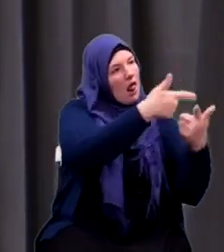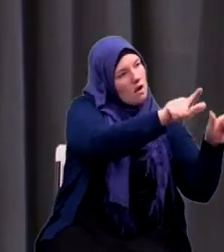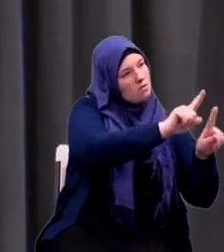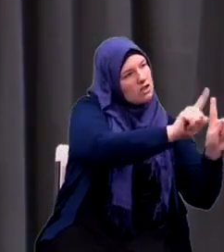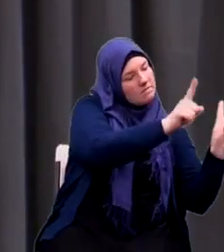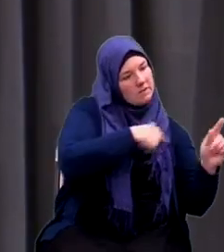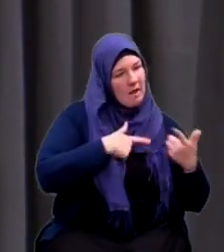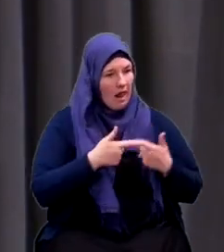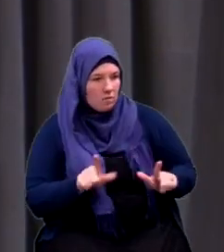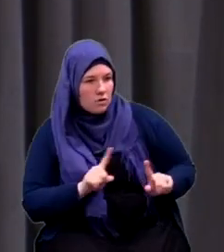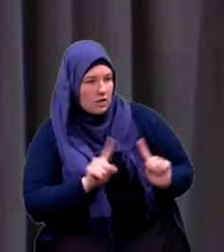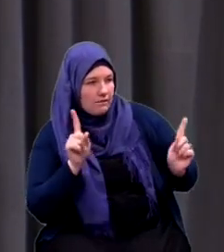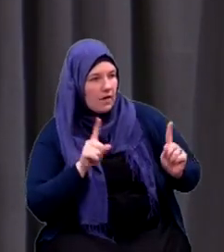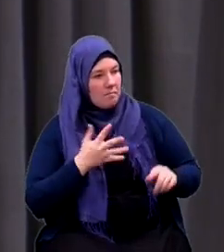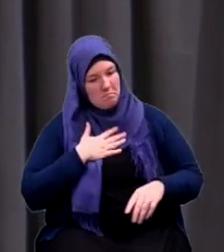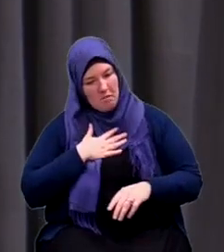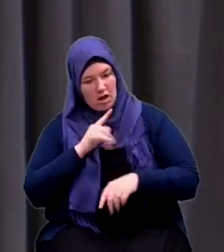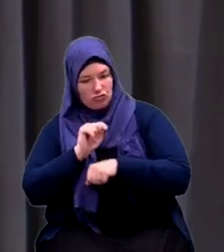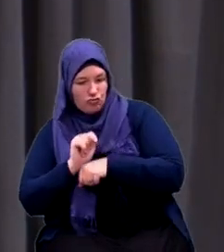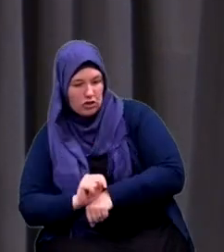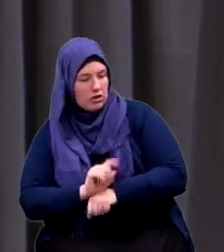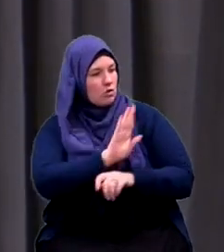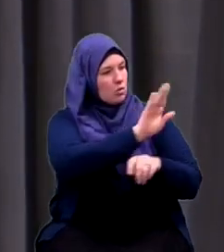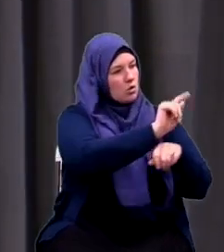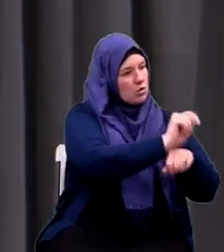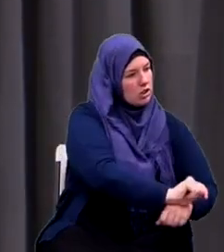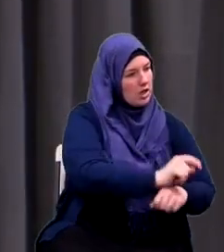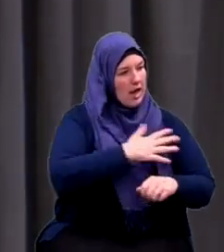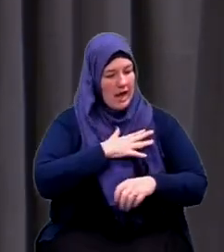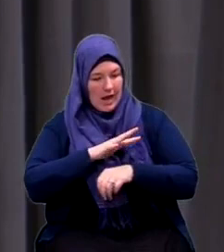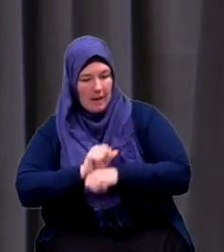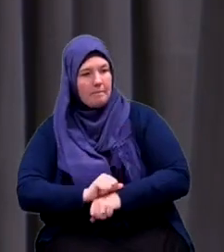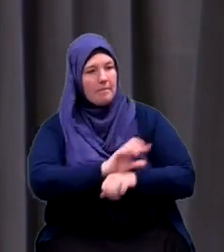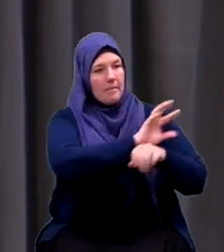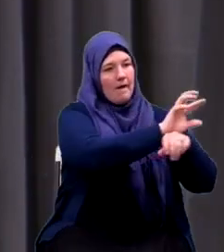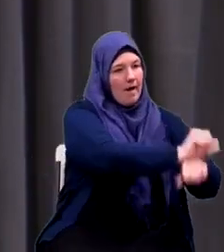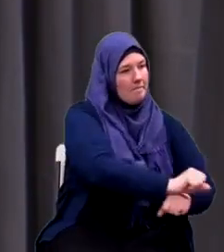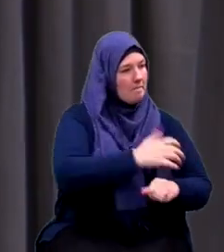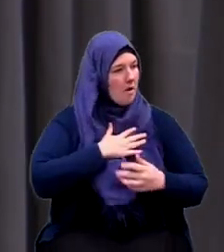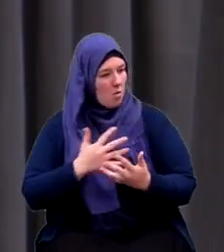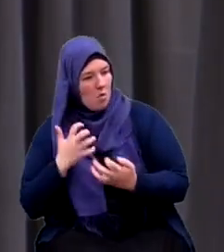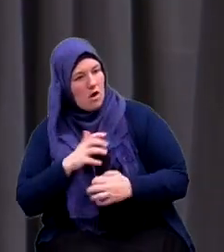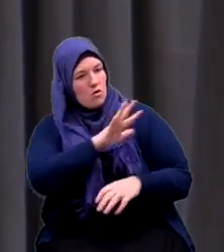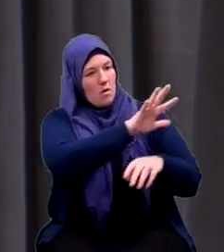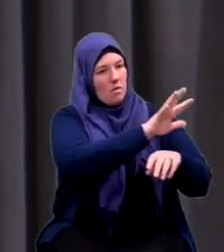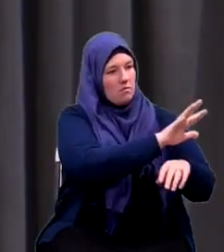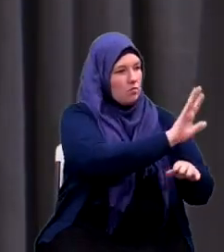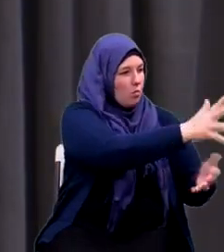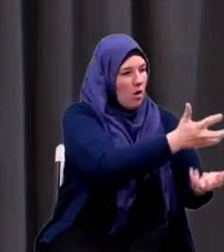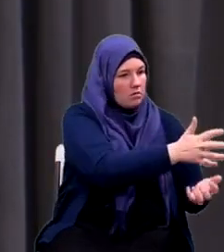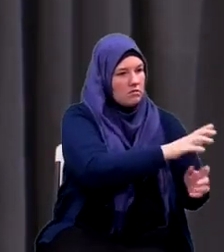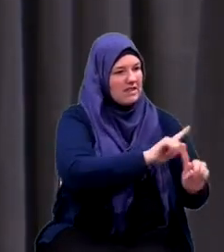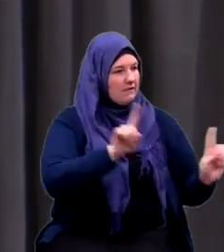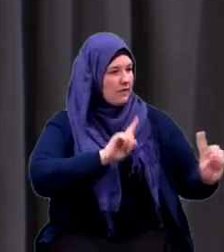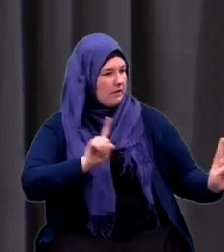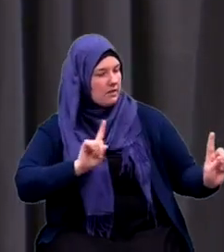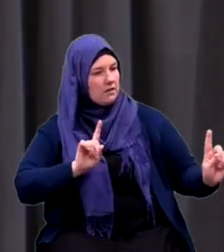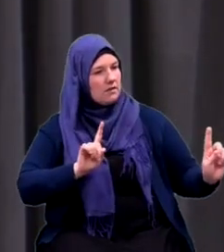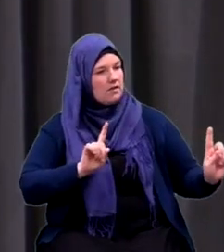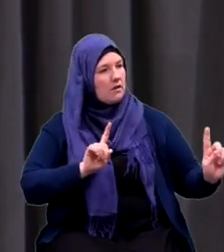by customs, traditions, habits, desires. The